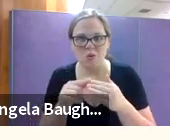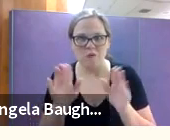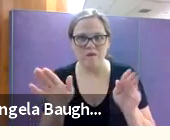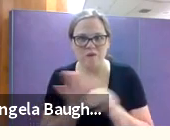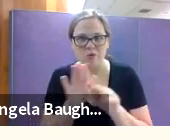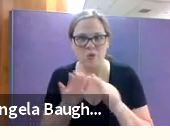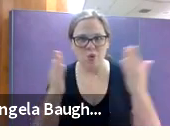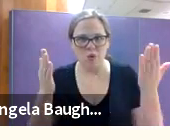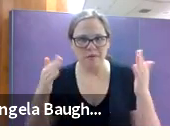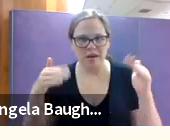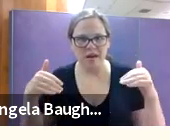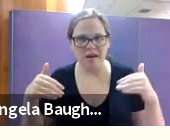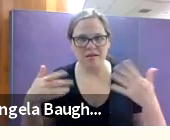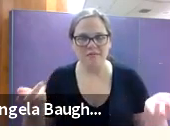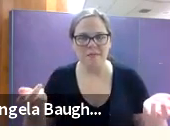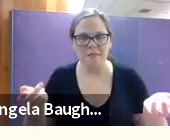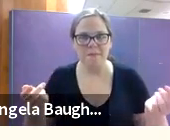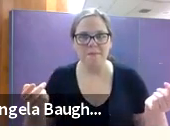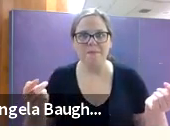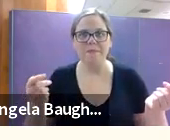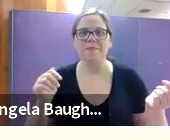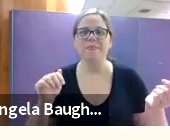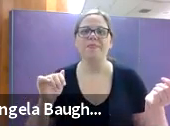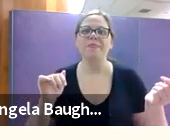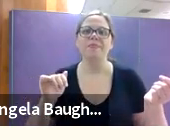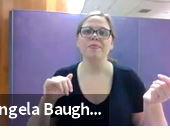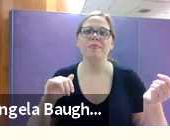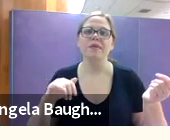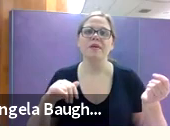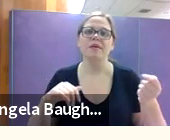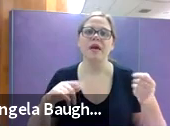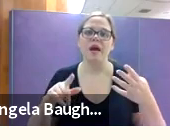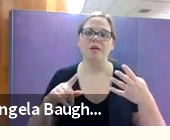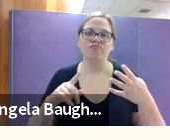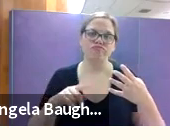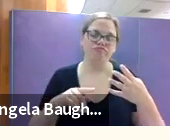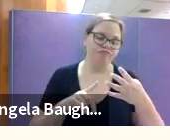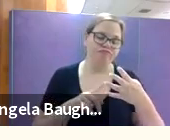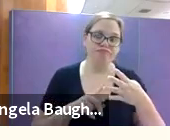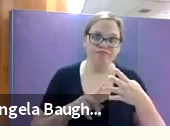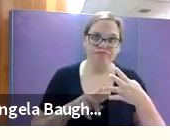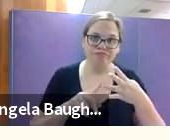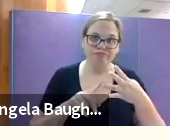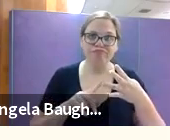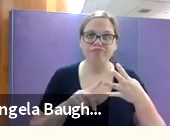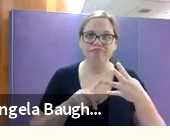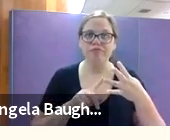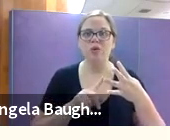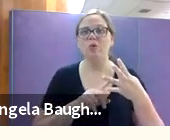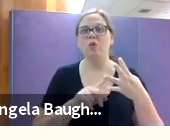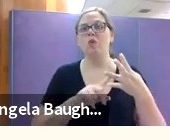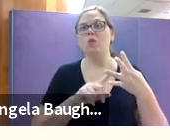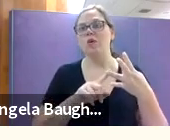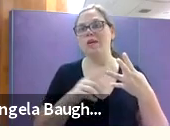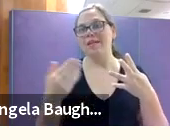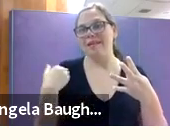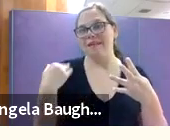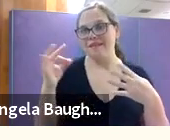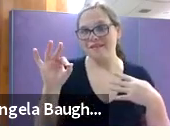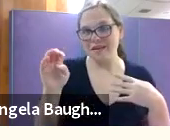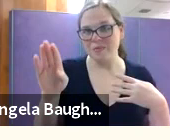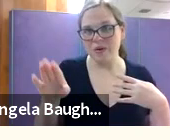open. And this was the third quarter that ended this past February. So it was, yes, this was based upon that